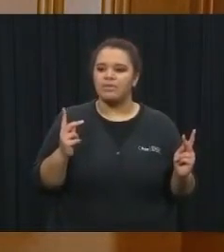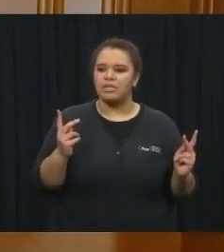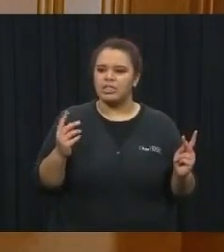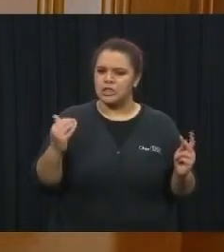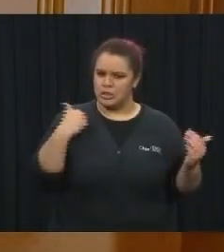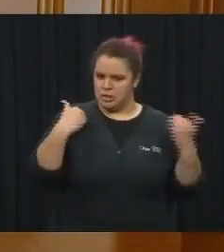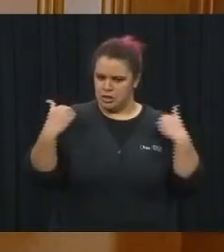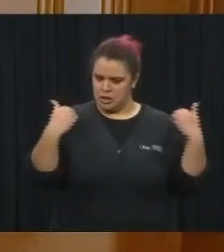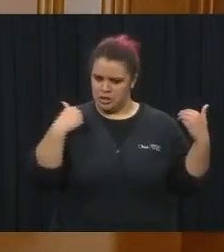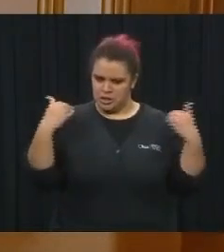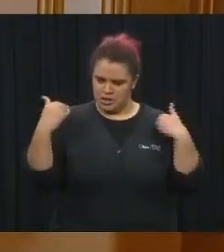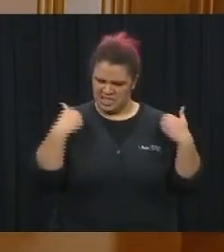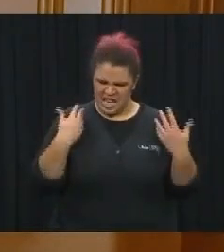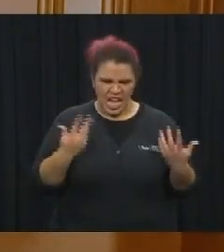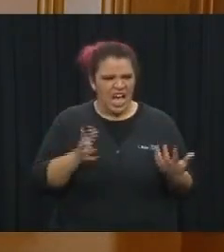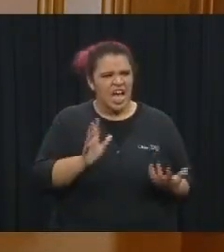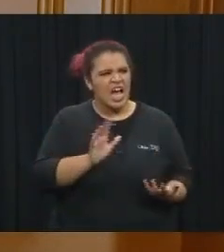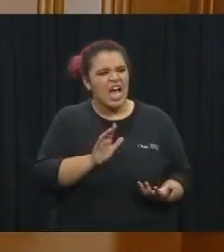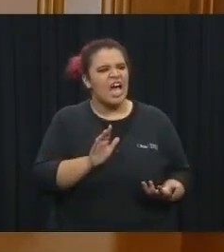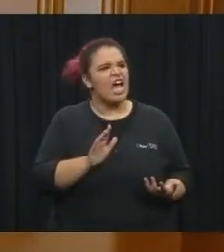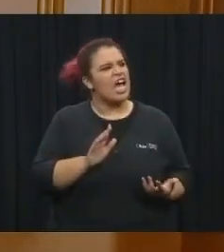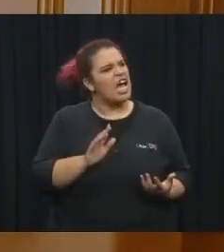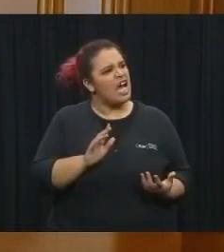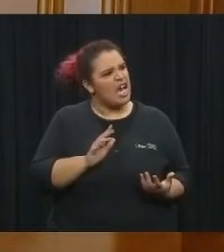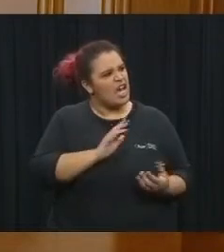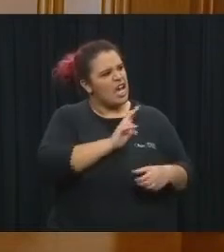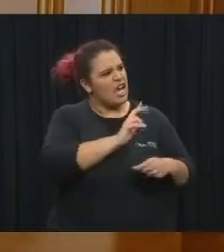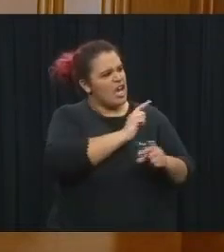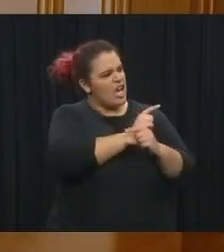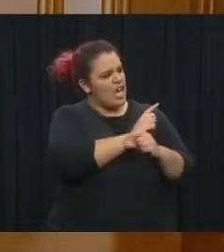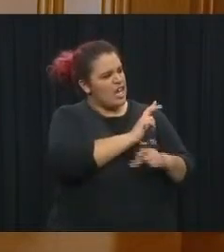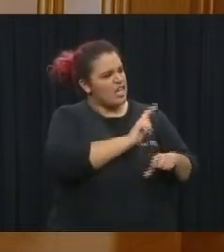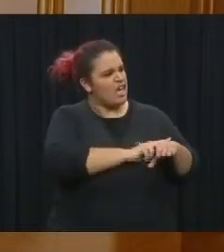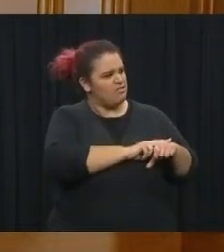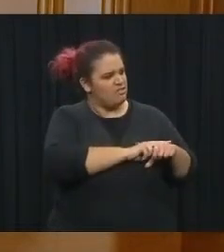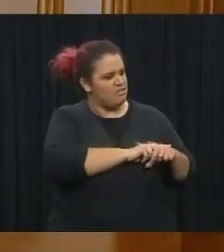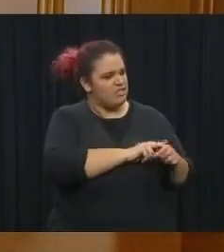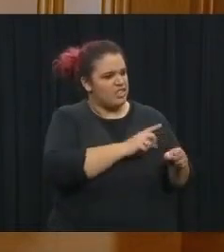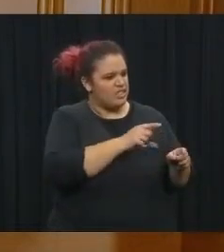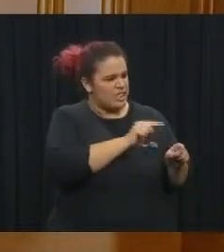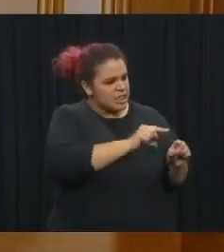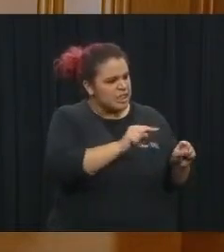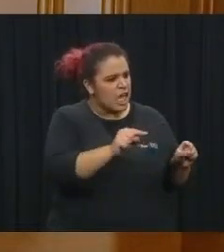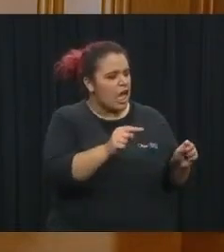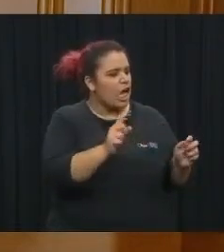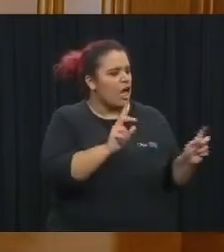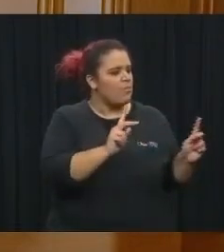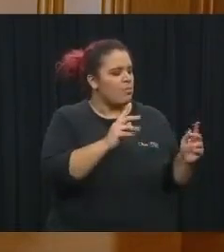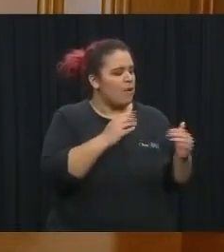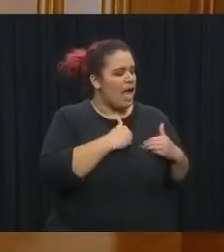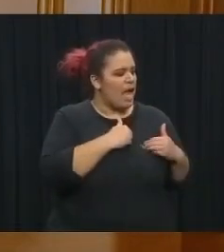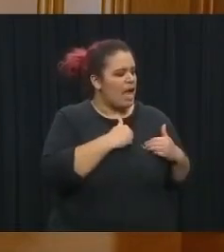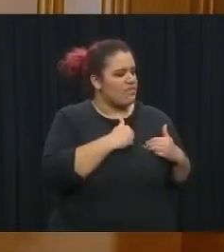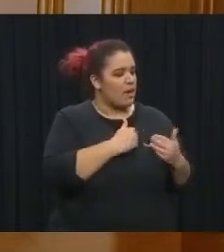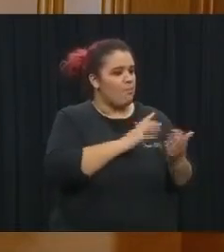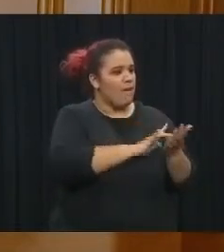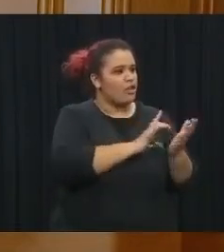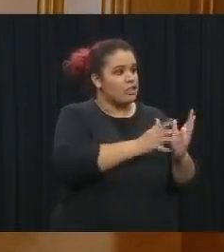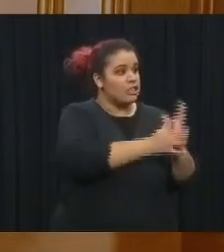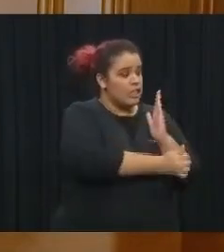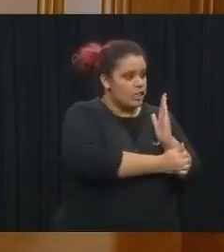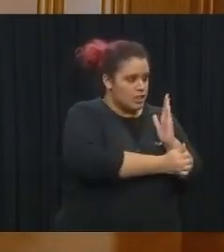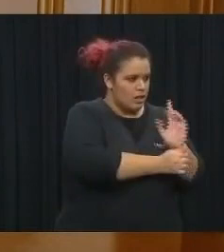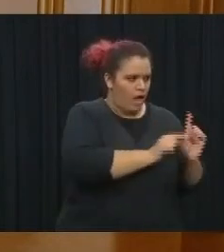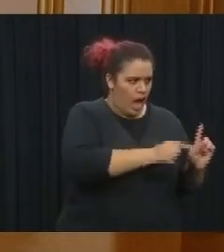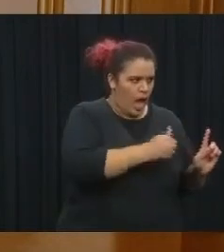with medical skills in the National Guard, you know, if we use them for the Guard and pull them out